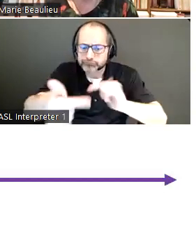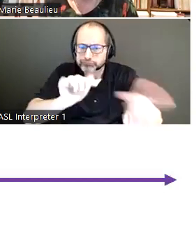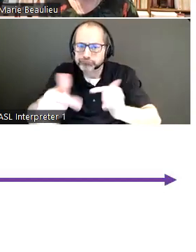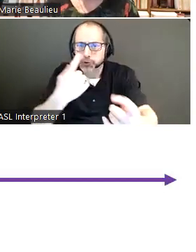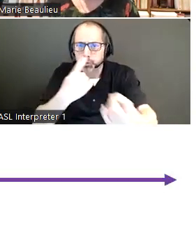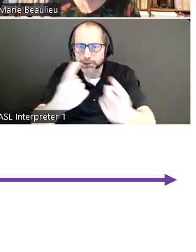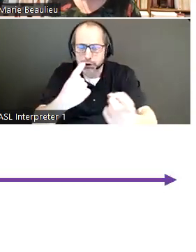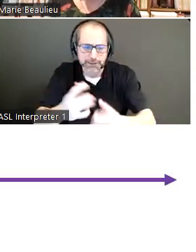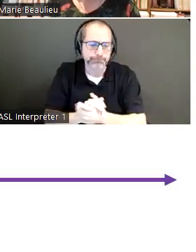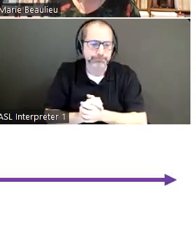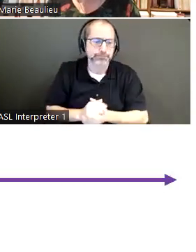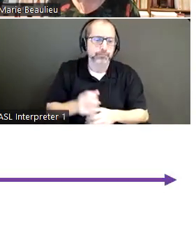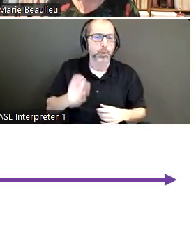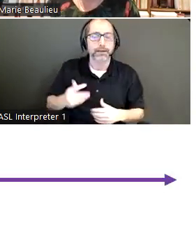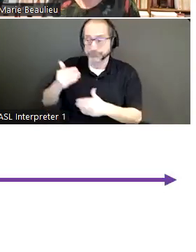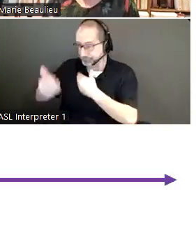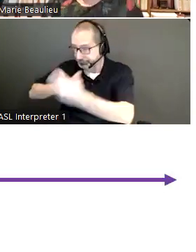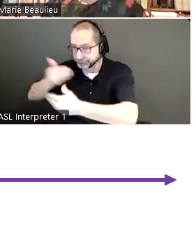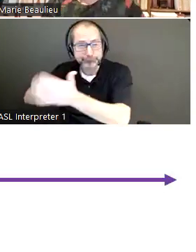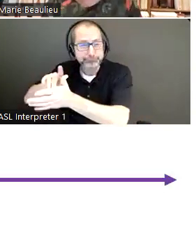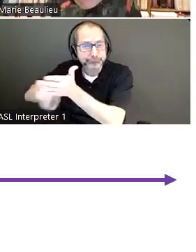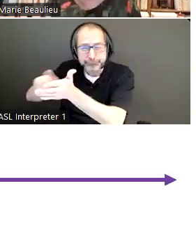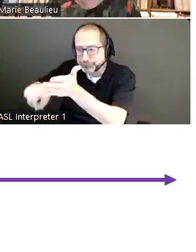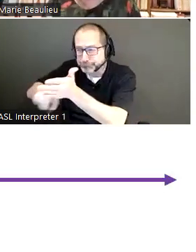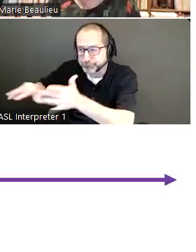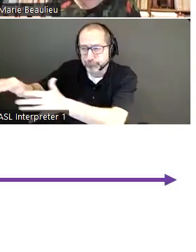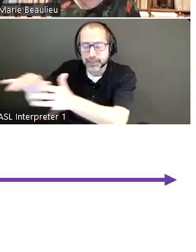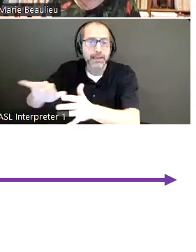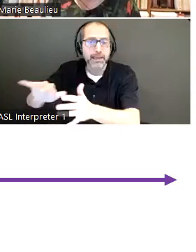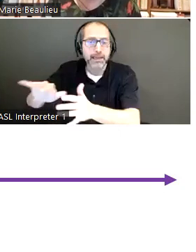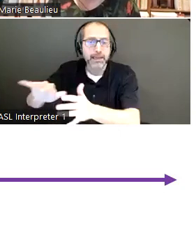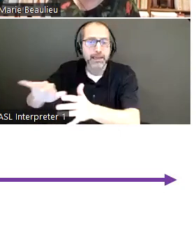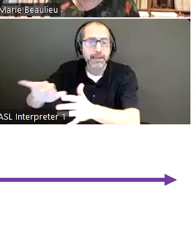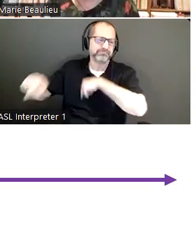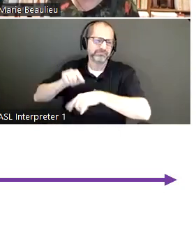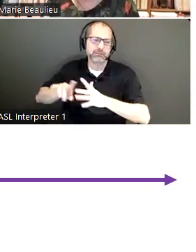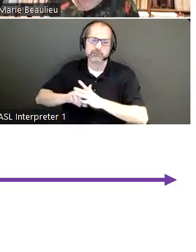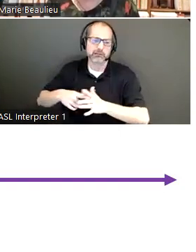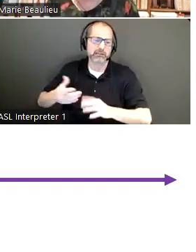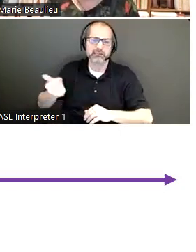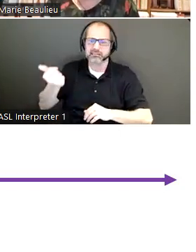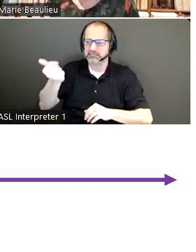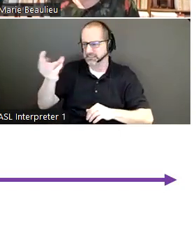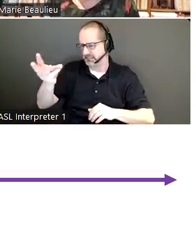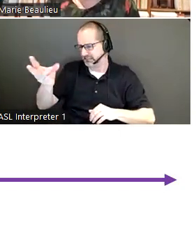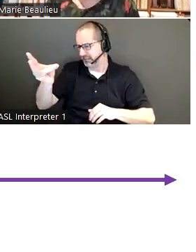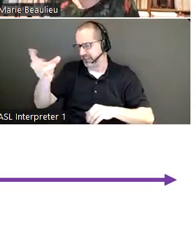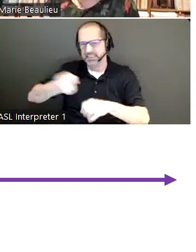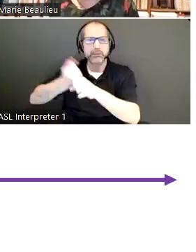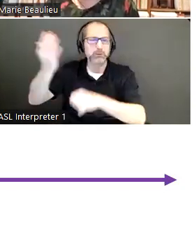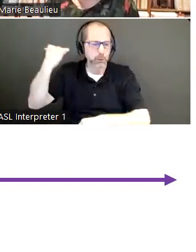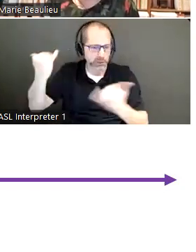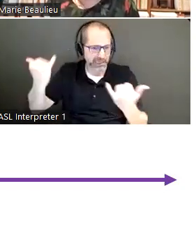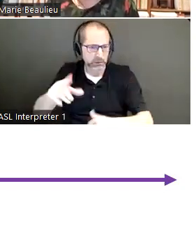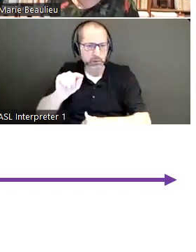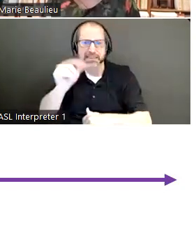is about the process. Everything started well, 6 years ago, almost 7 years ago now,